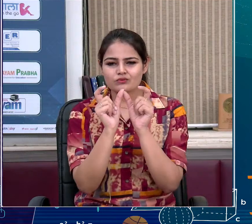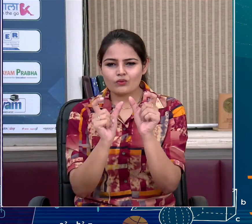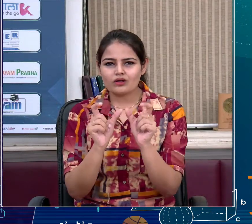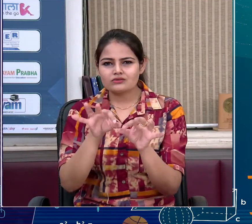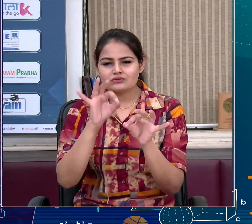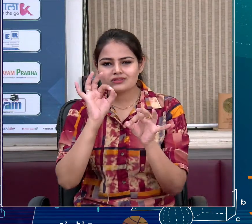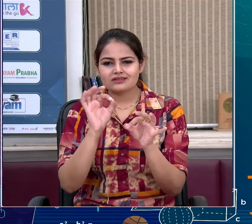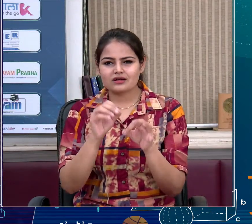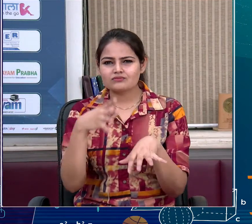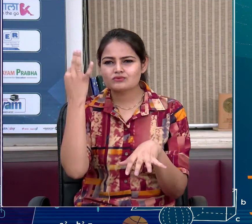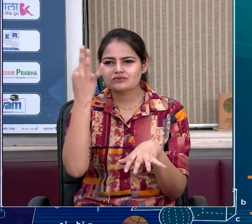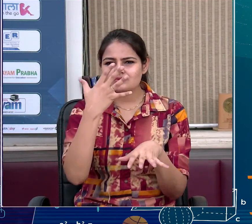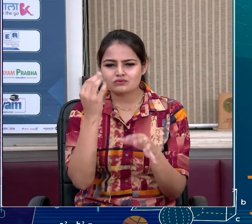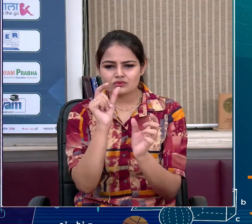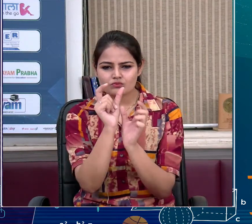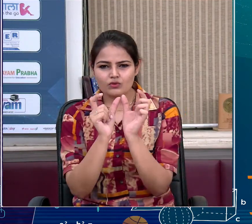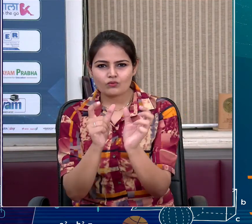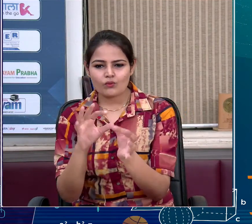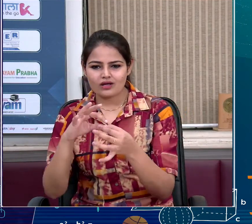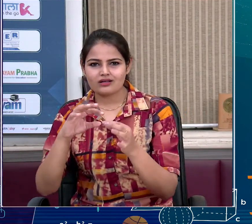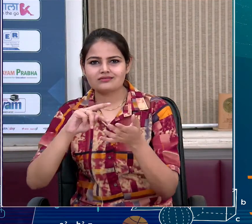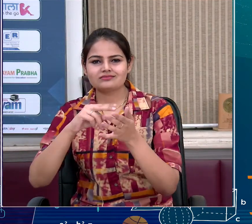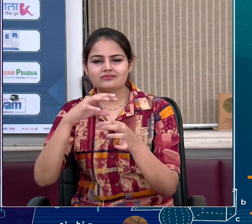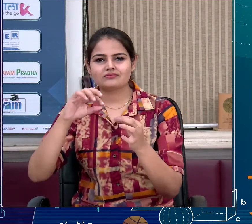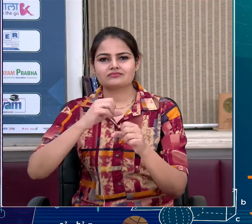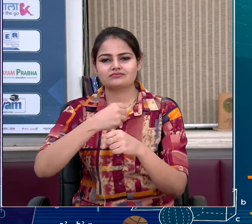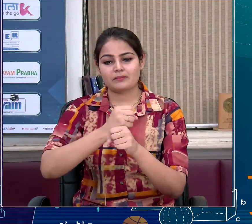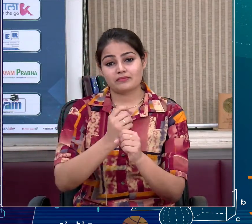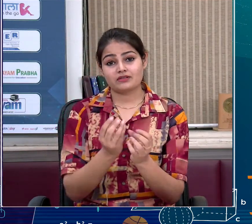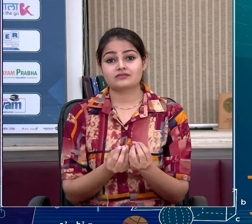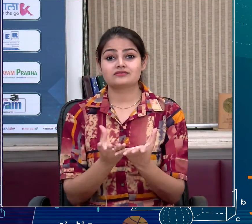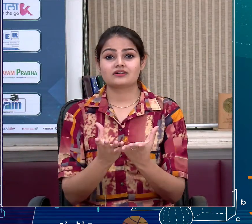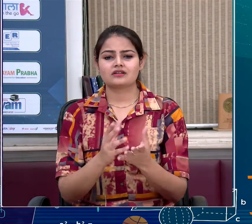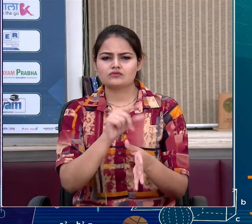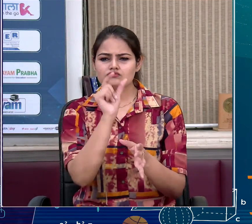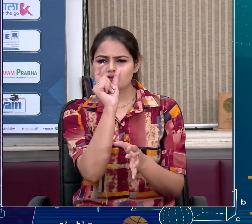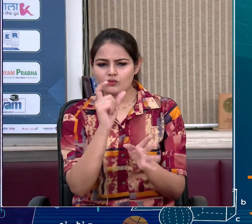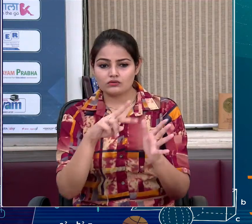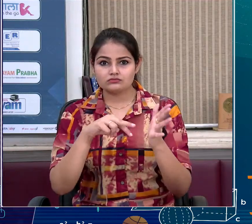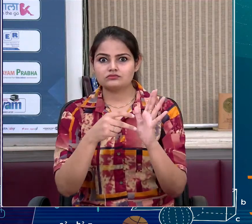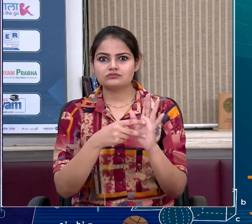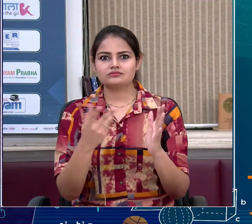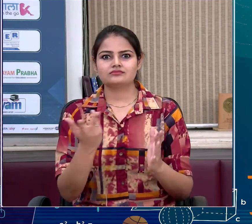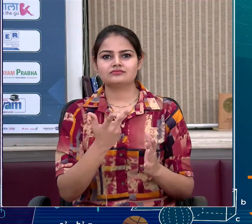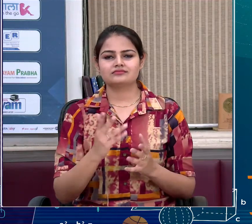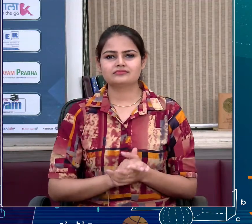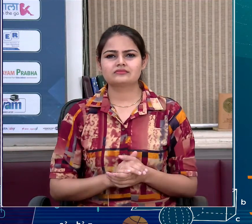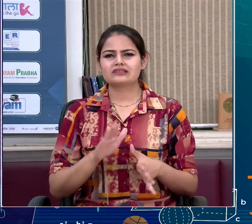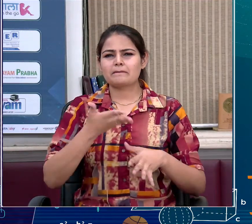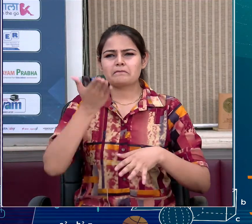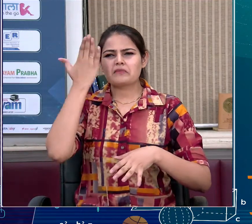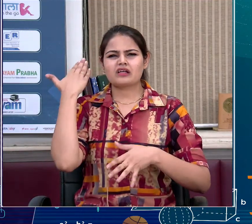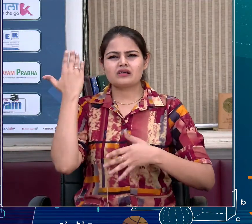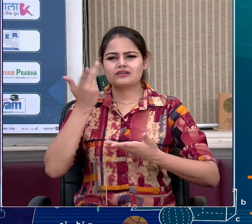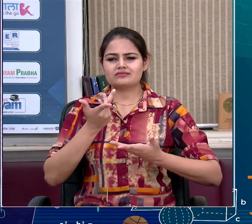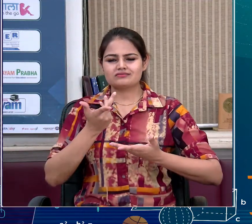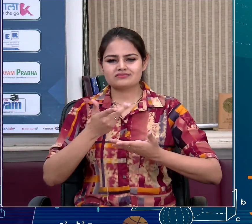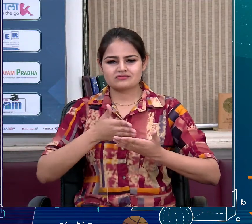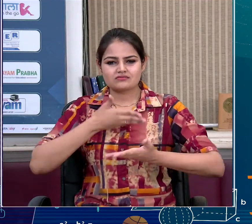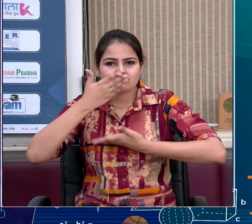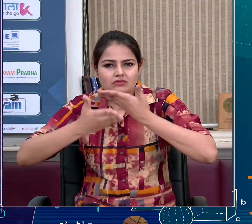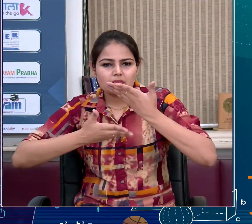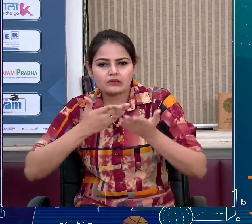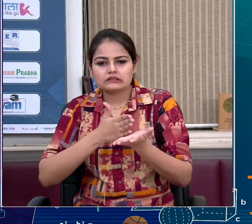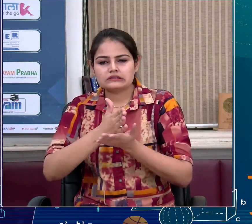new words, understand the meaning. And let's not do the very traditional method, because we have a lot of